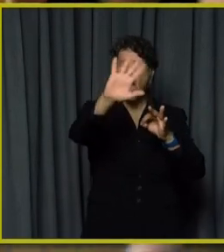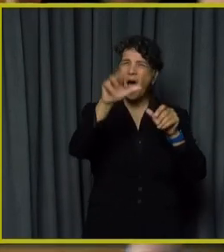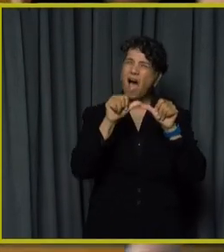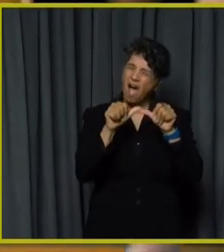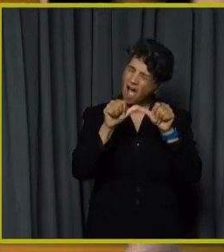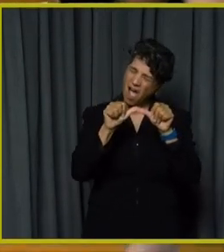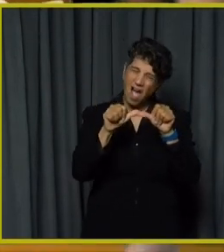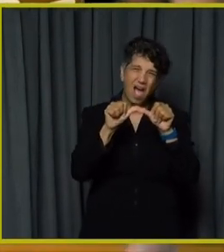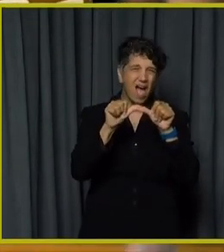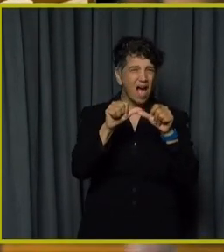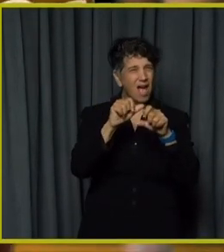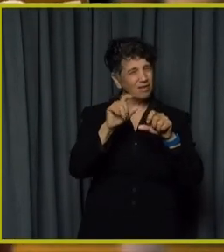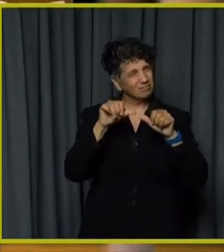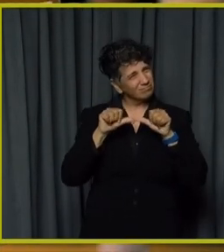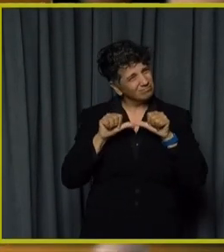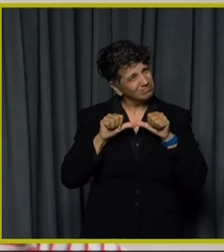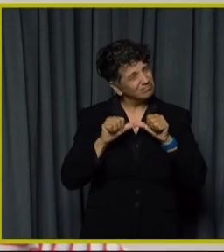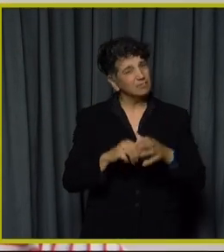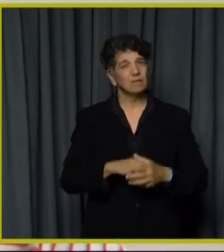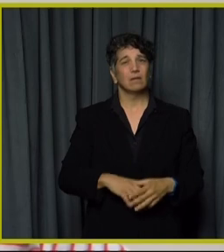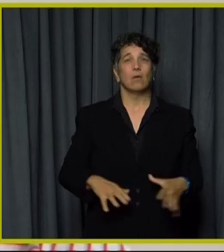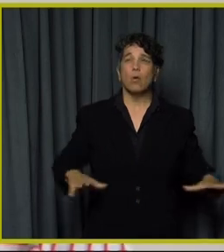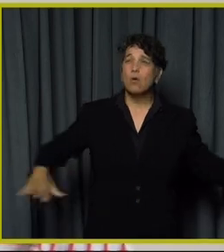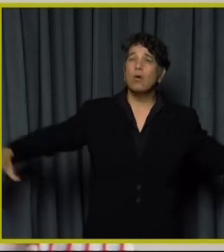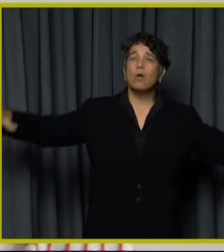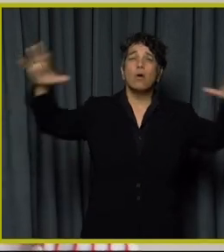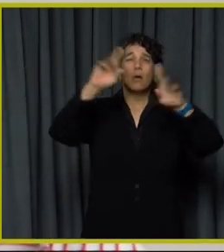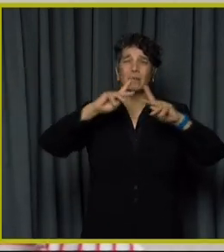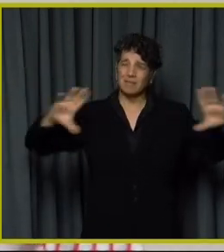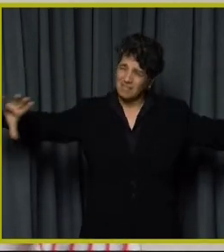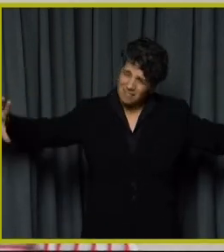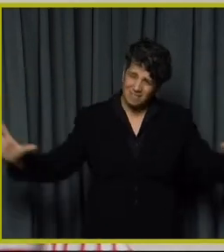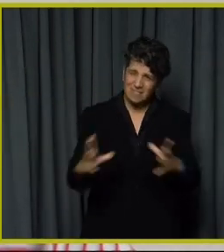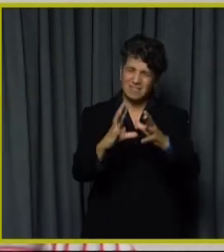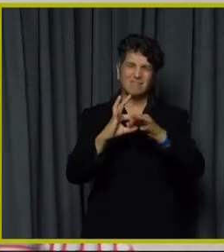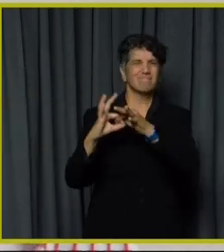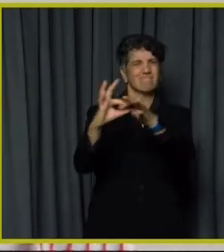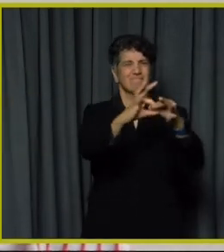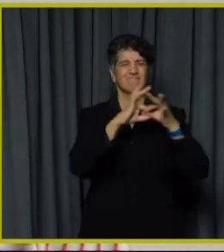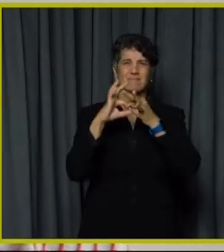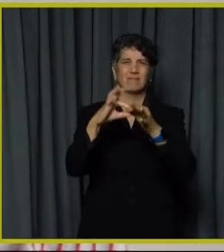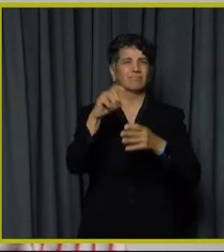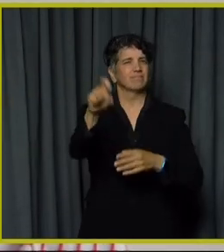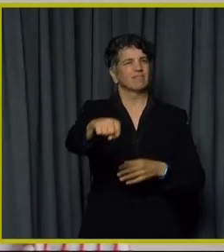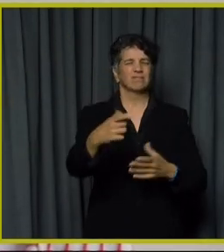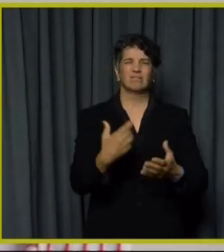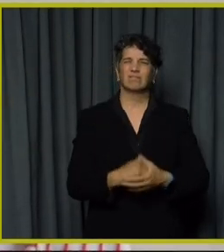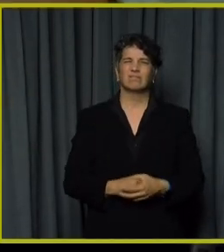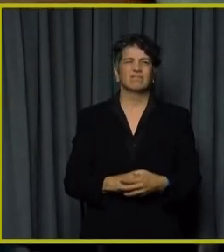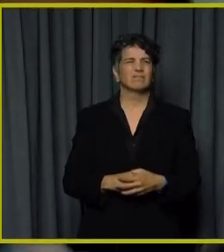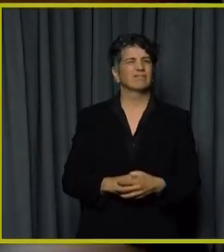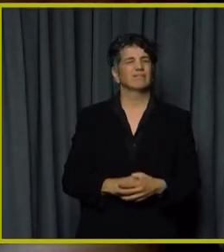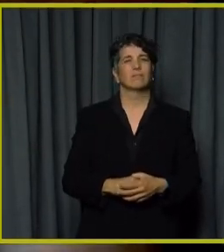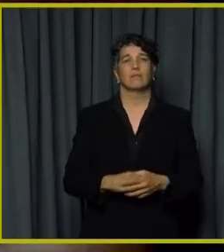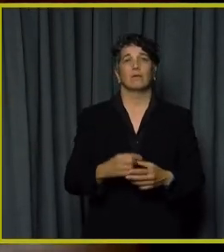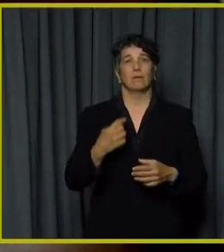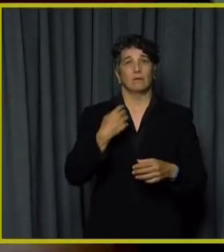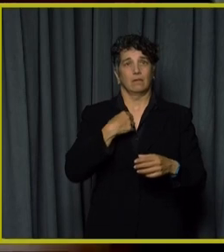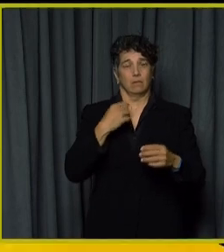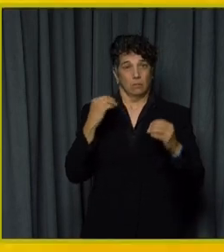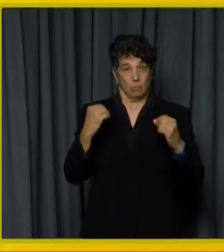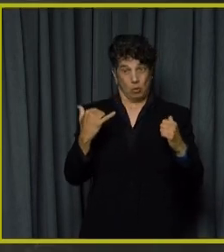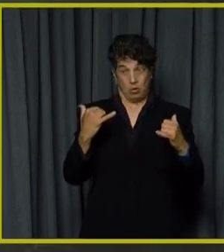is a war that's affecting all of us. And we have to recognize that we are so much stronger together than we are